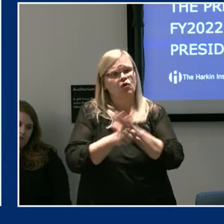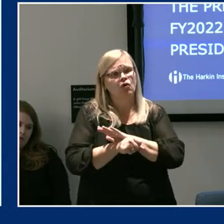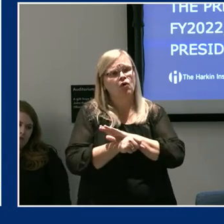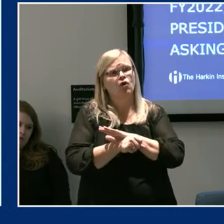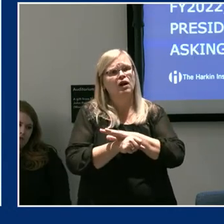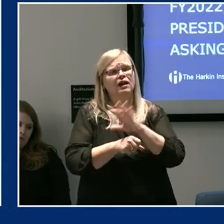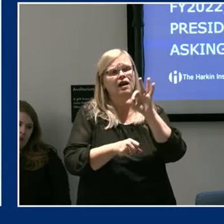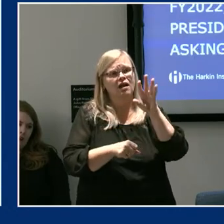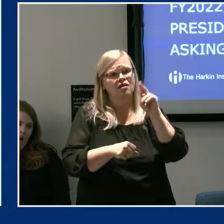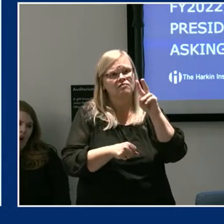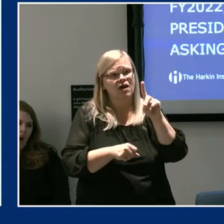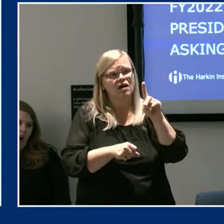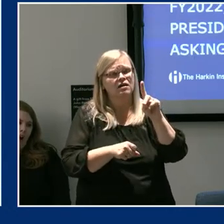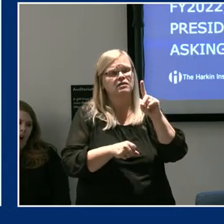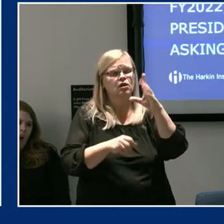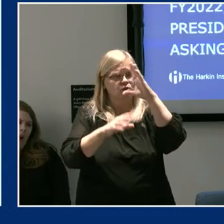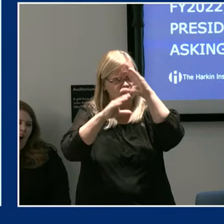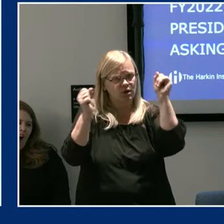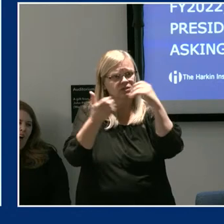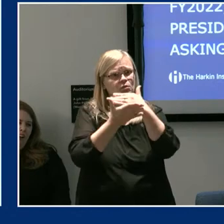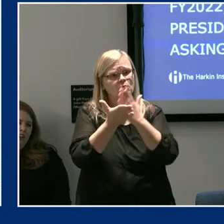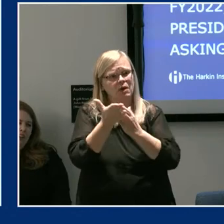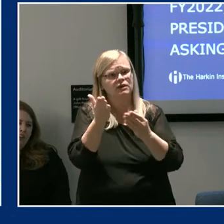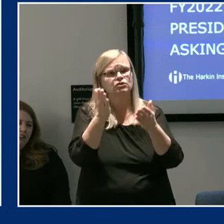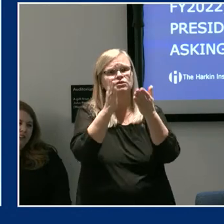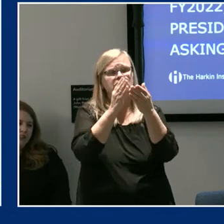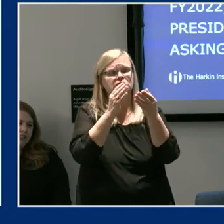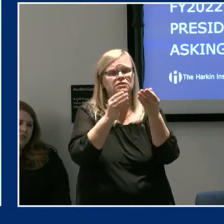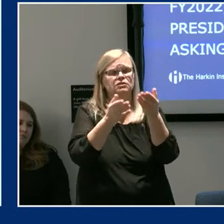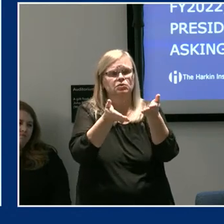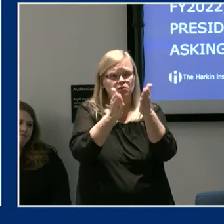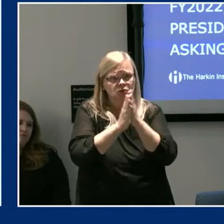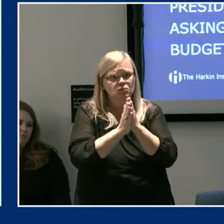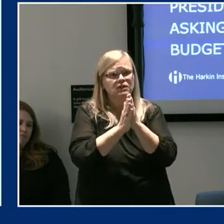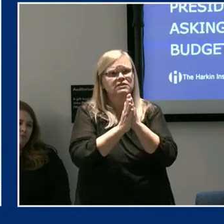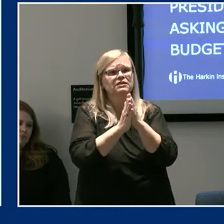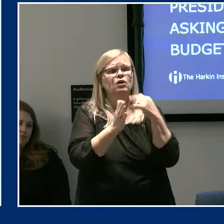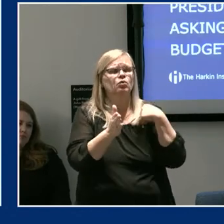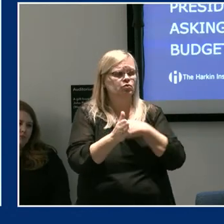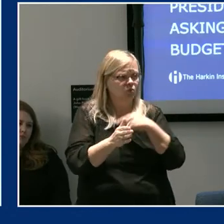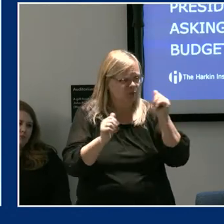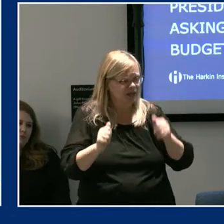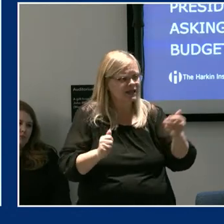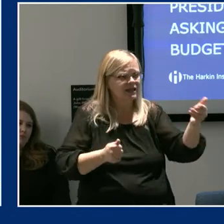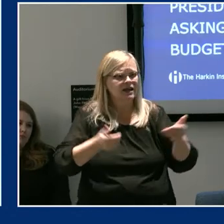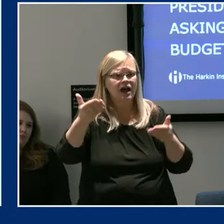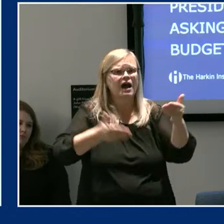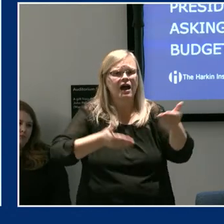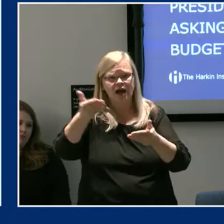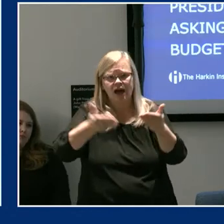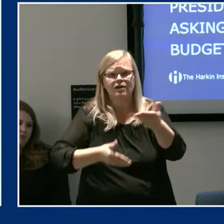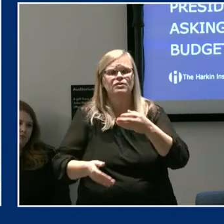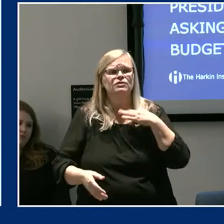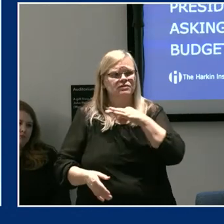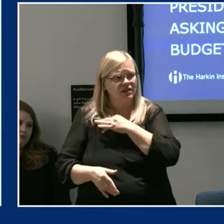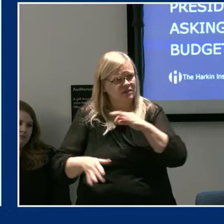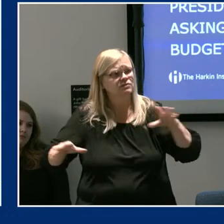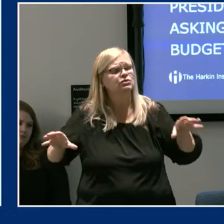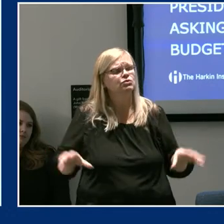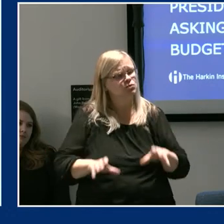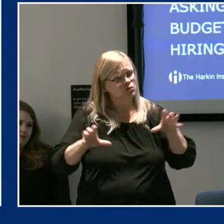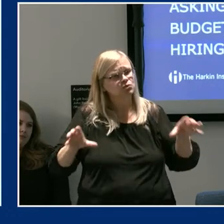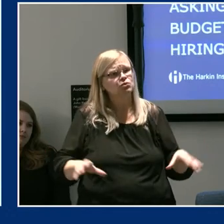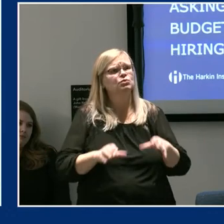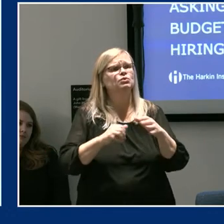the president's budget request so that we can do the level of hiring that we need to do in order